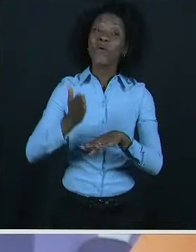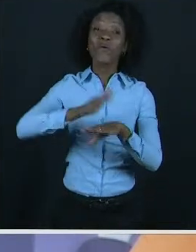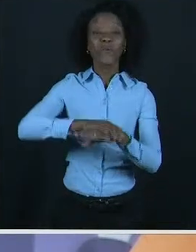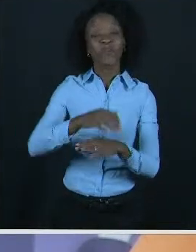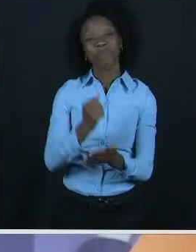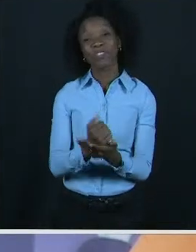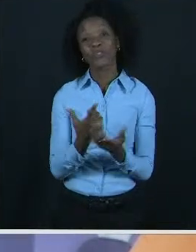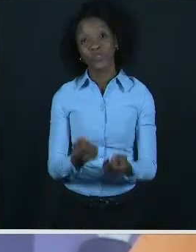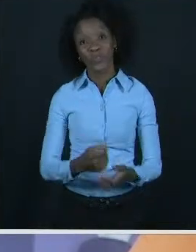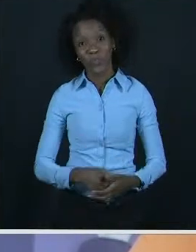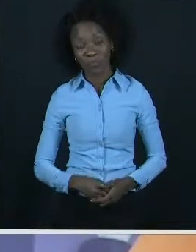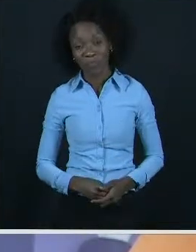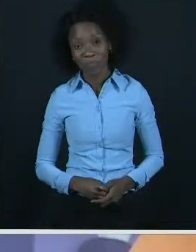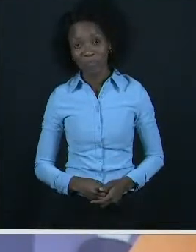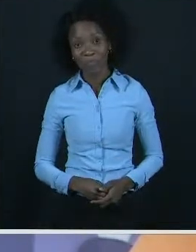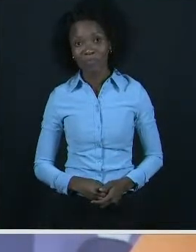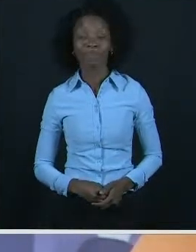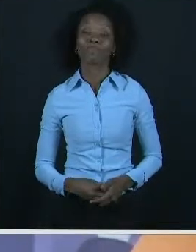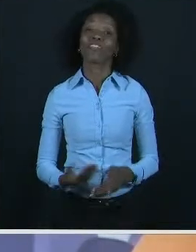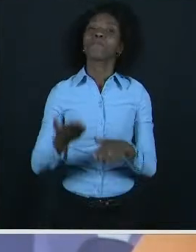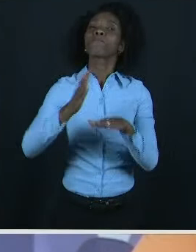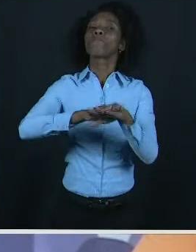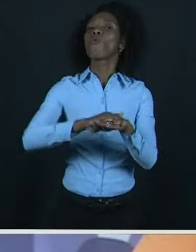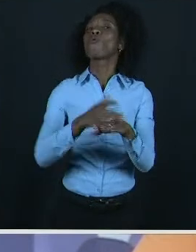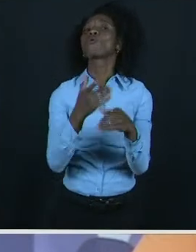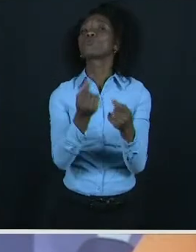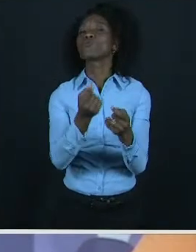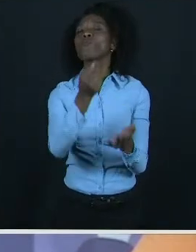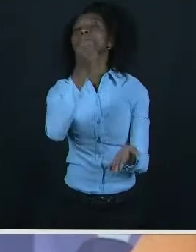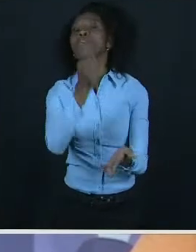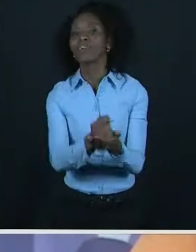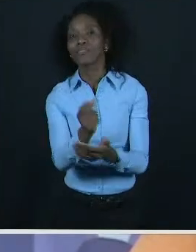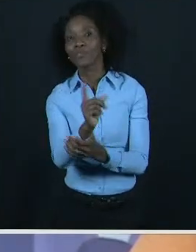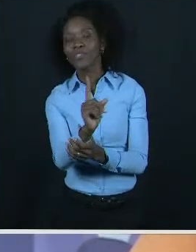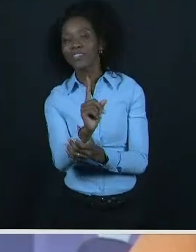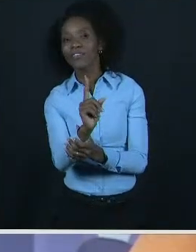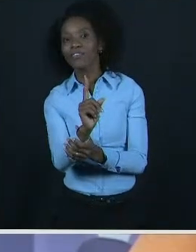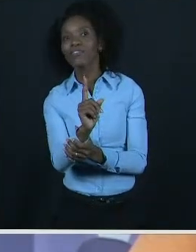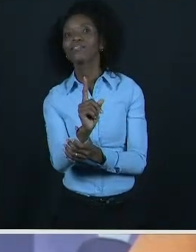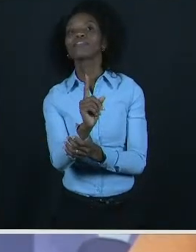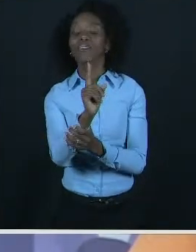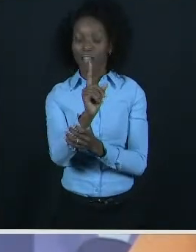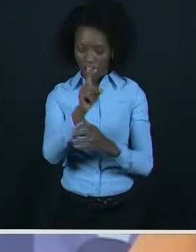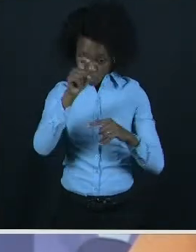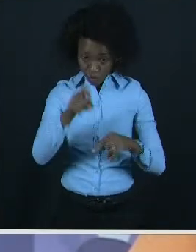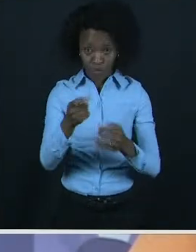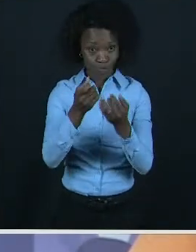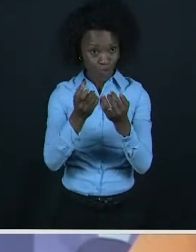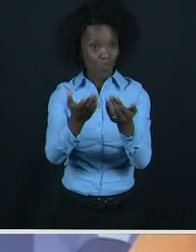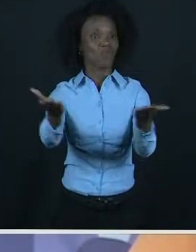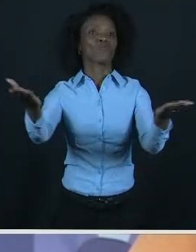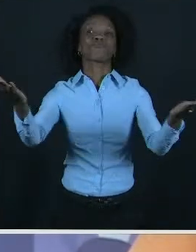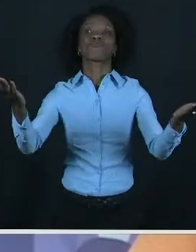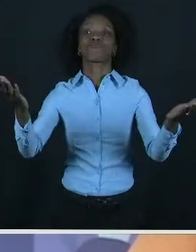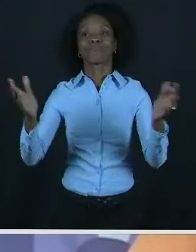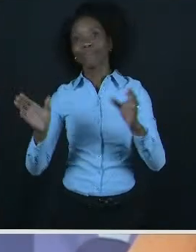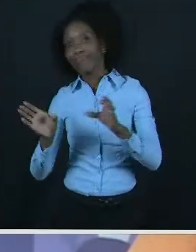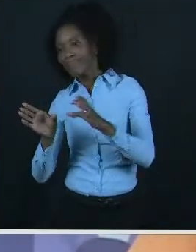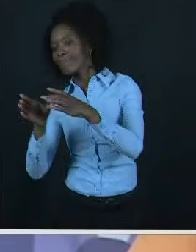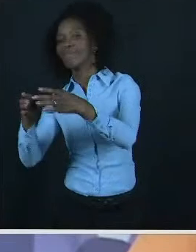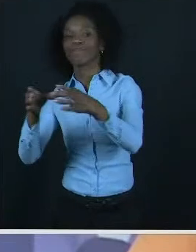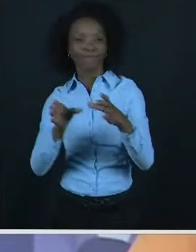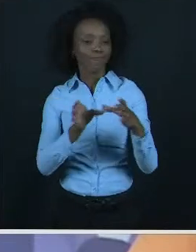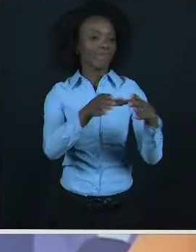do. And the lot more that we need to do should now be discussed by yourselves, because